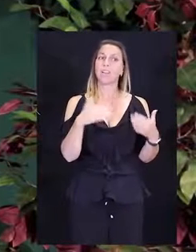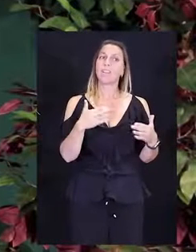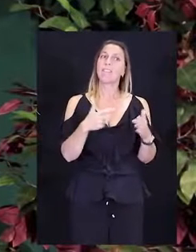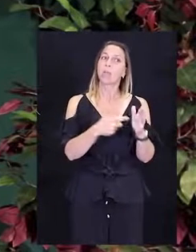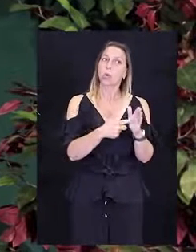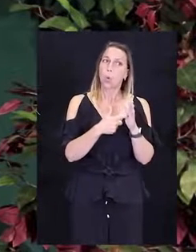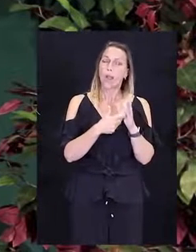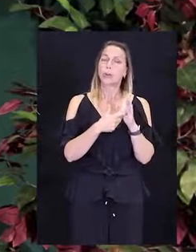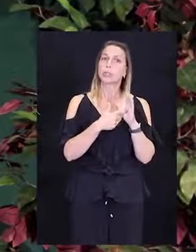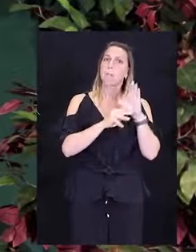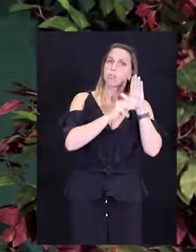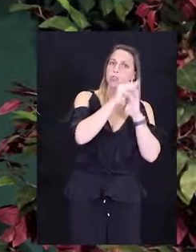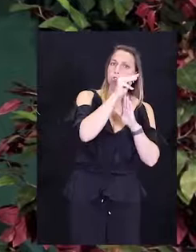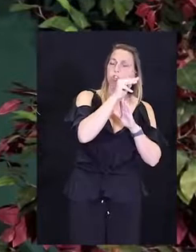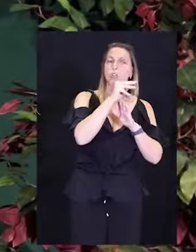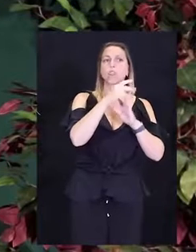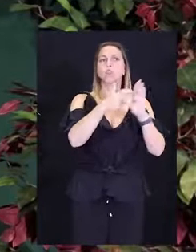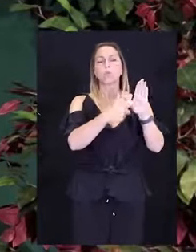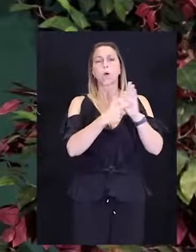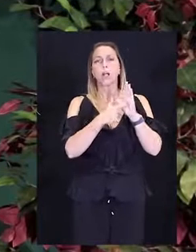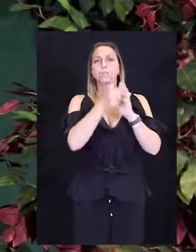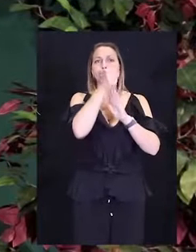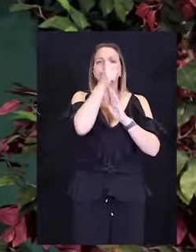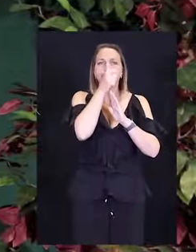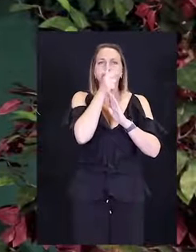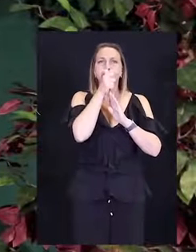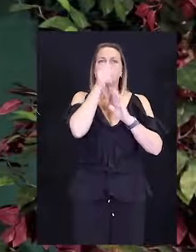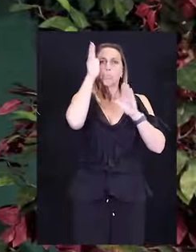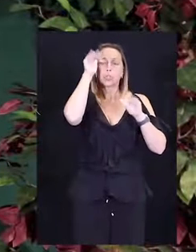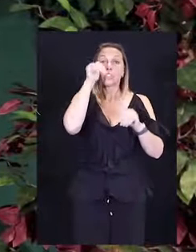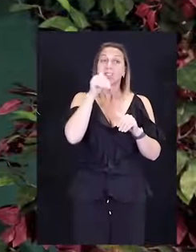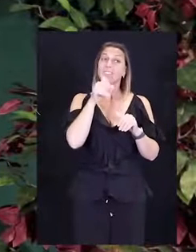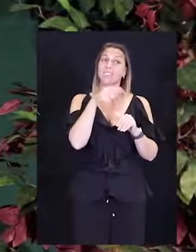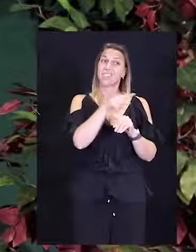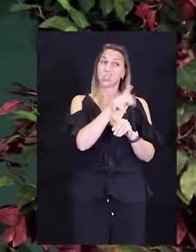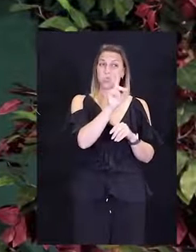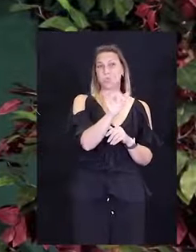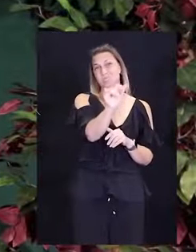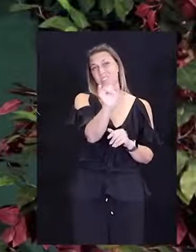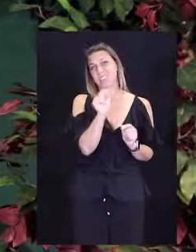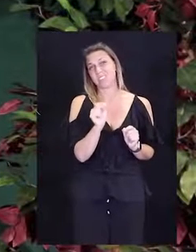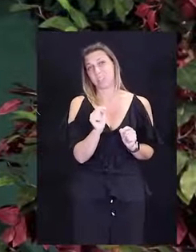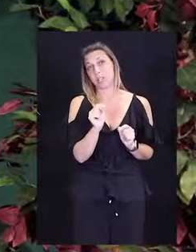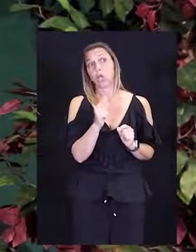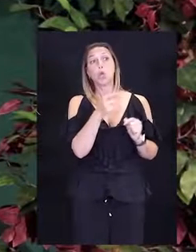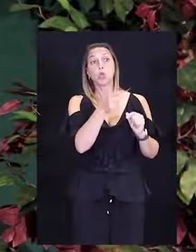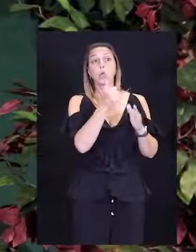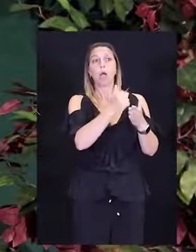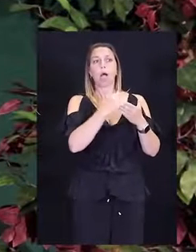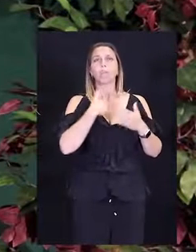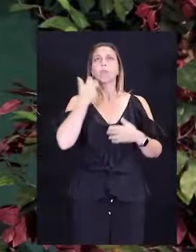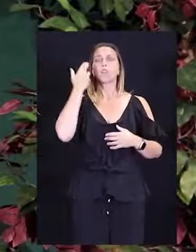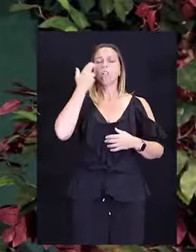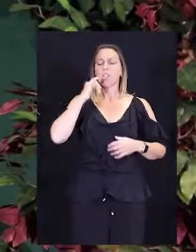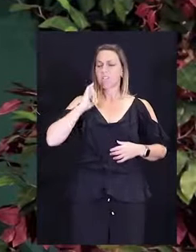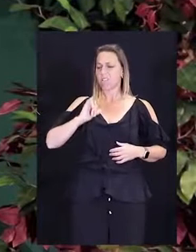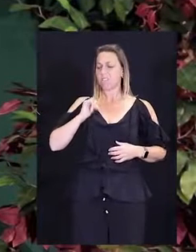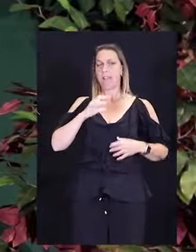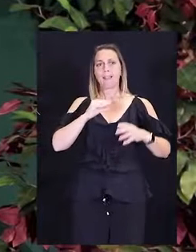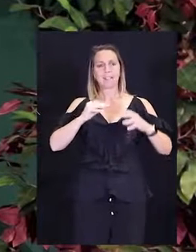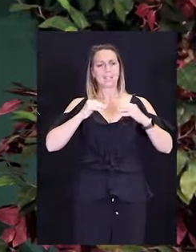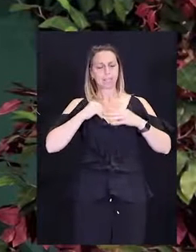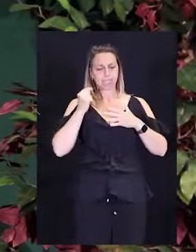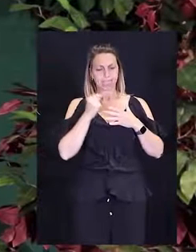takes an impressive balance of maturity and resiliency. And you've single-handedly helped me realize and accept things that I never